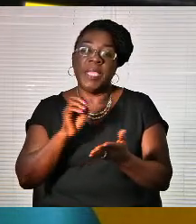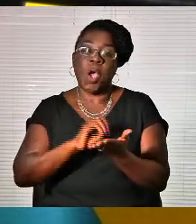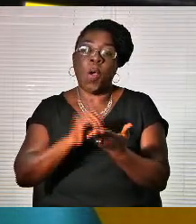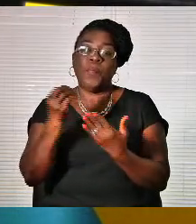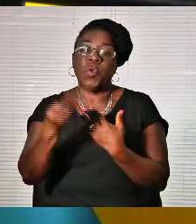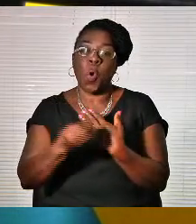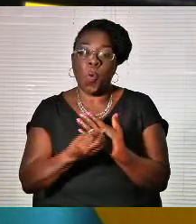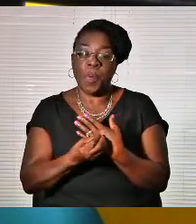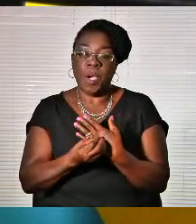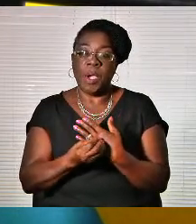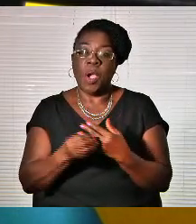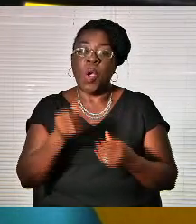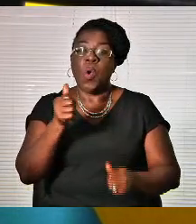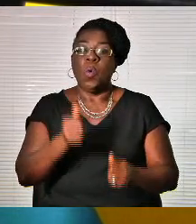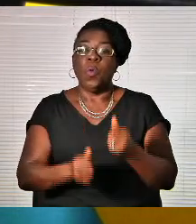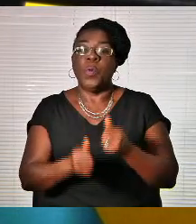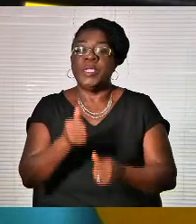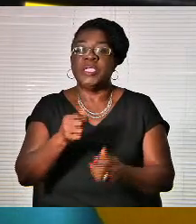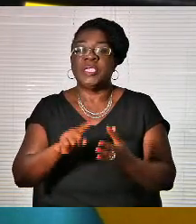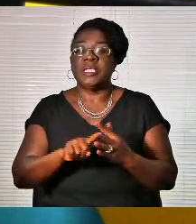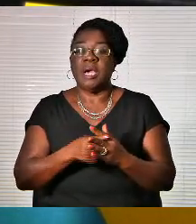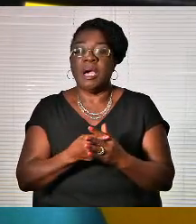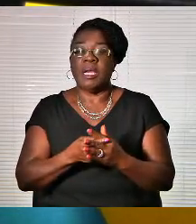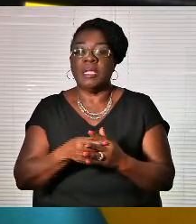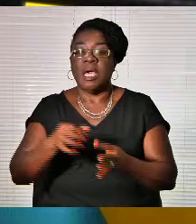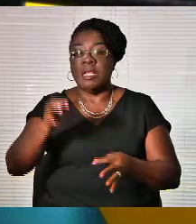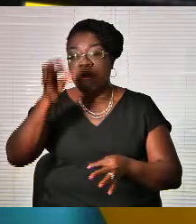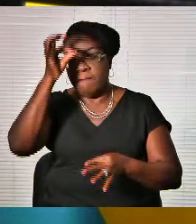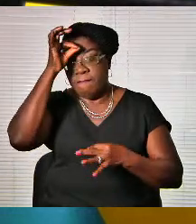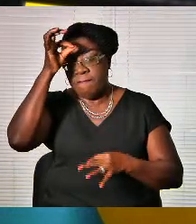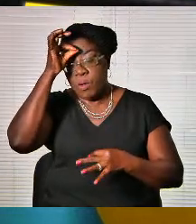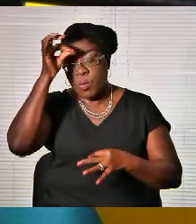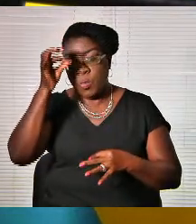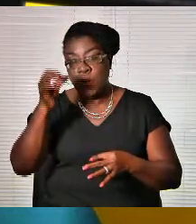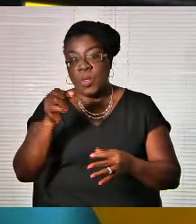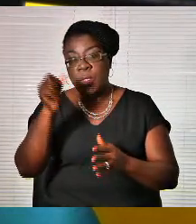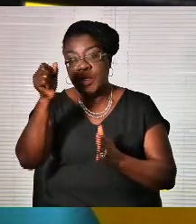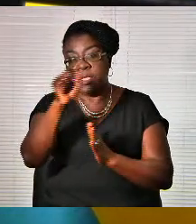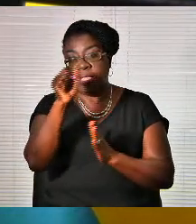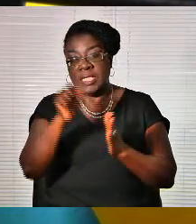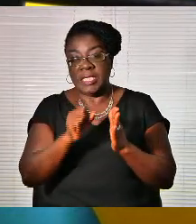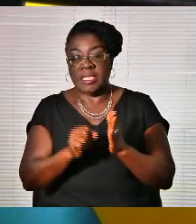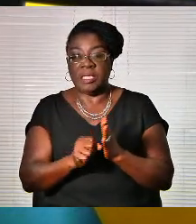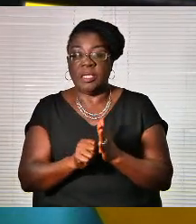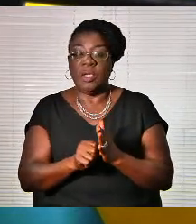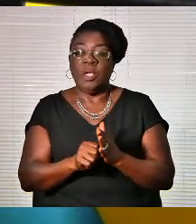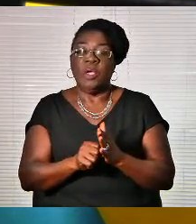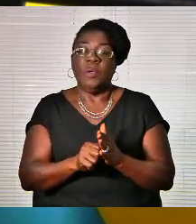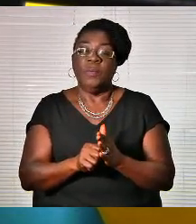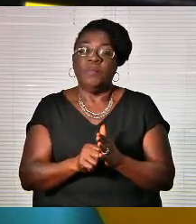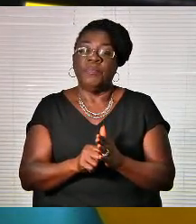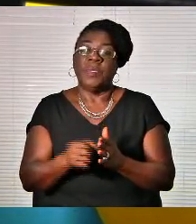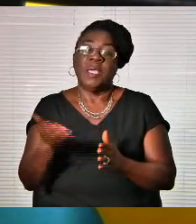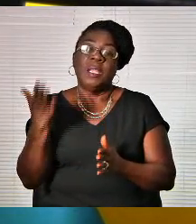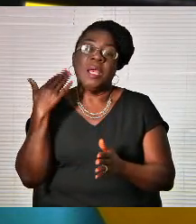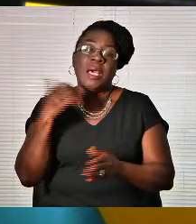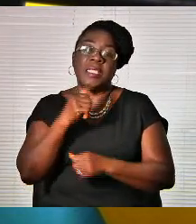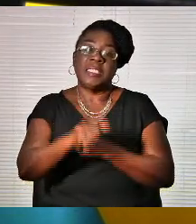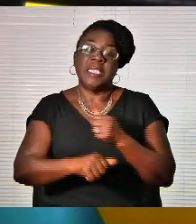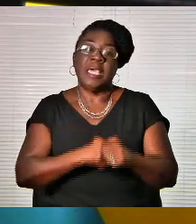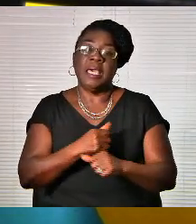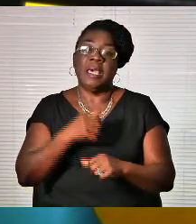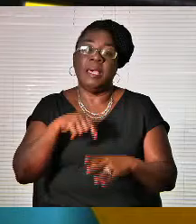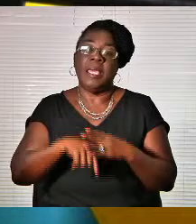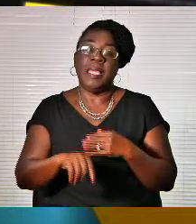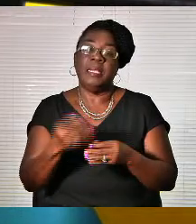the influenza or flu season. The flu season lasts until March. Last year in the Bahamas,